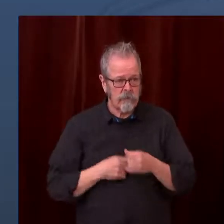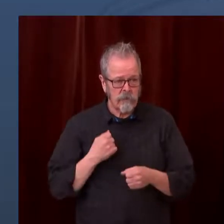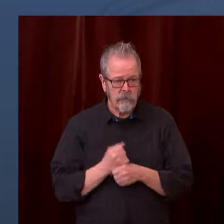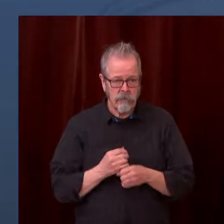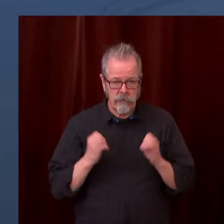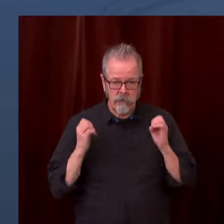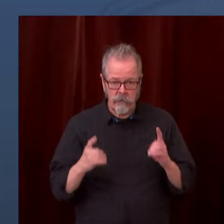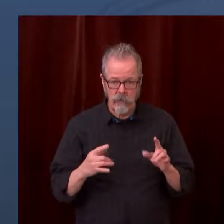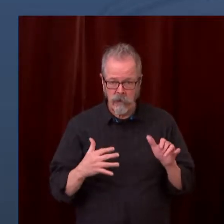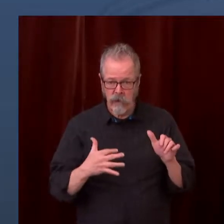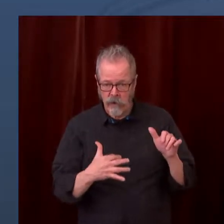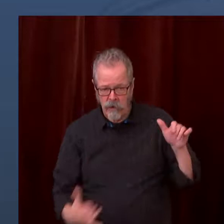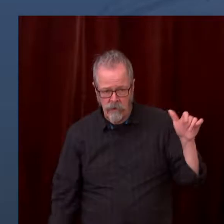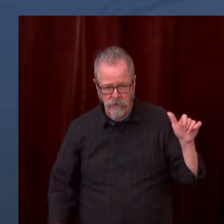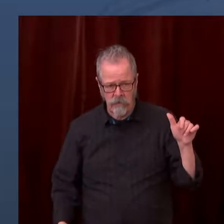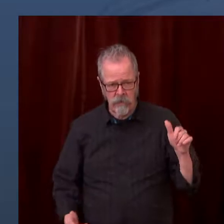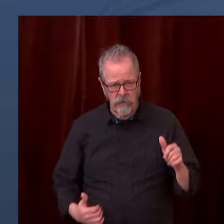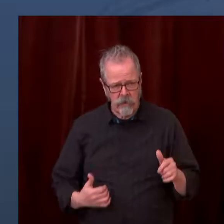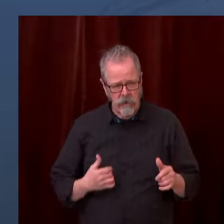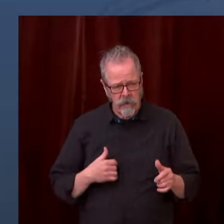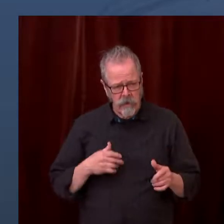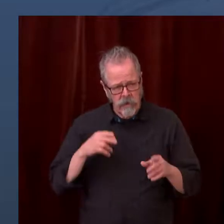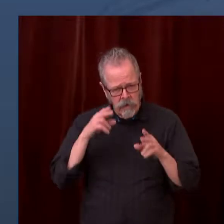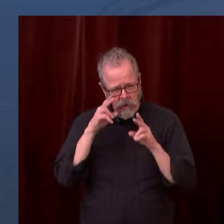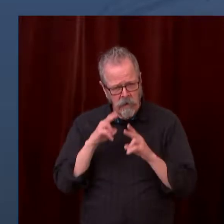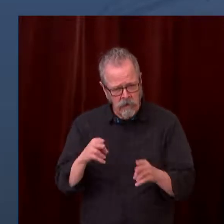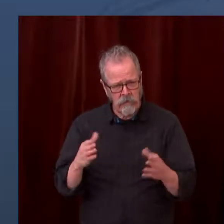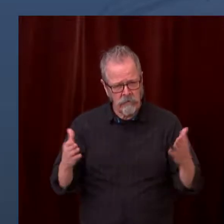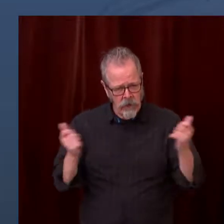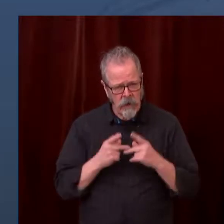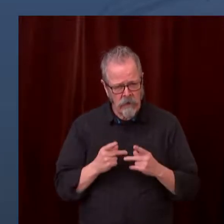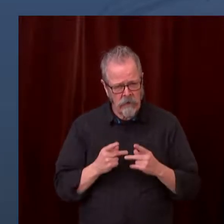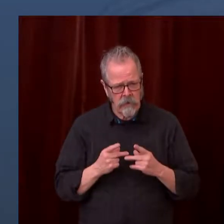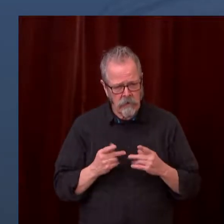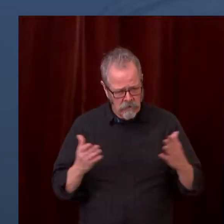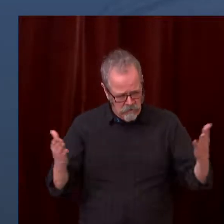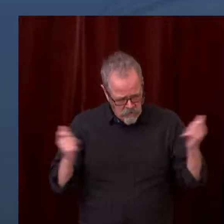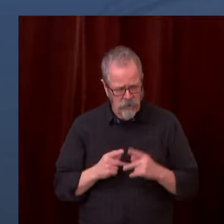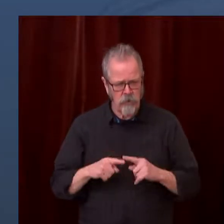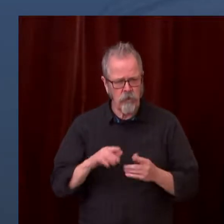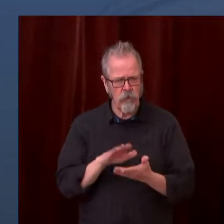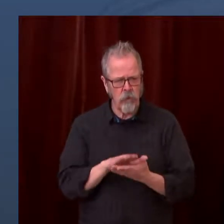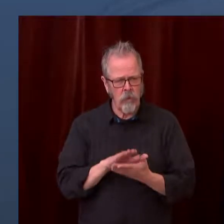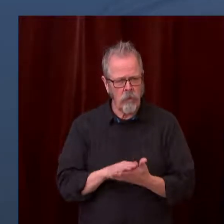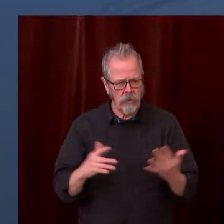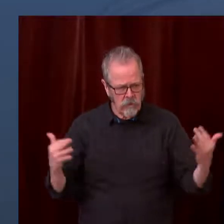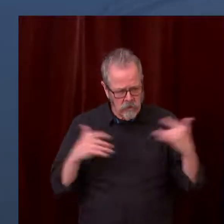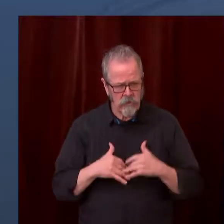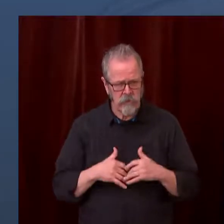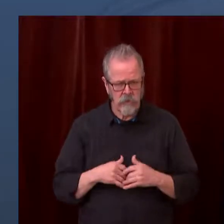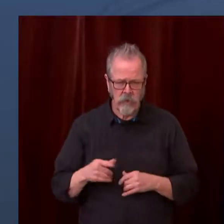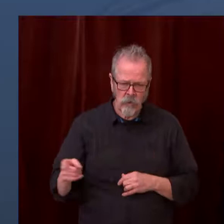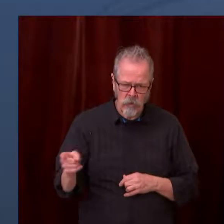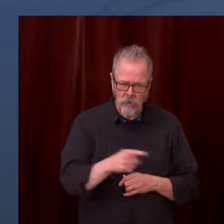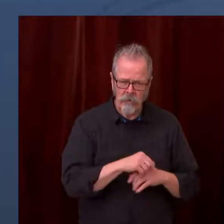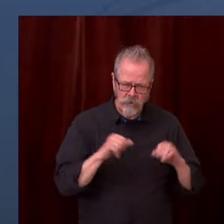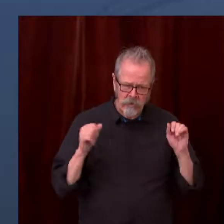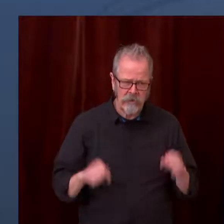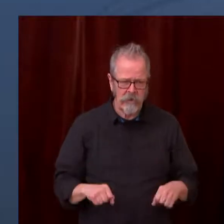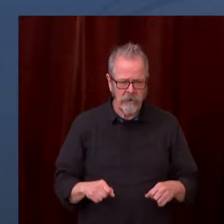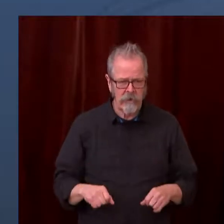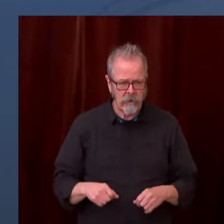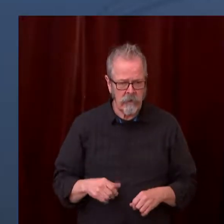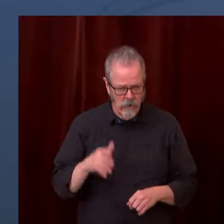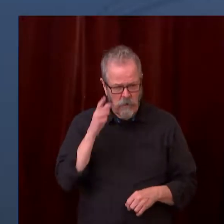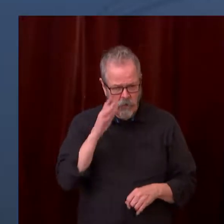we are asking people in this regard, and I think they will amaze themselves what they're capable of doing. I do think this idea of